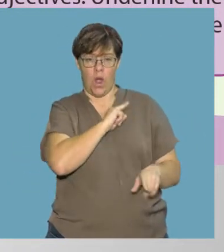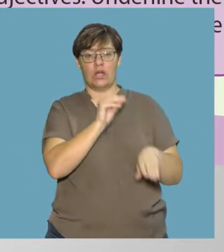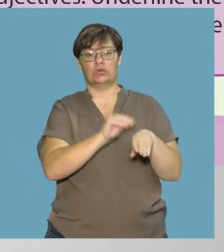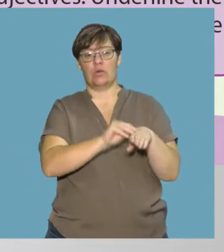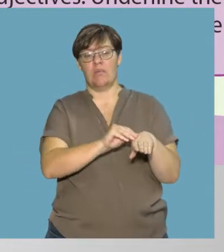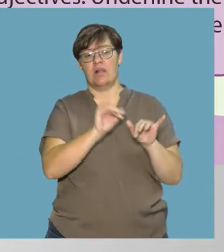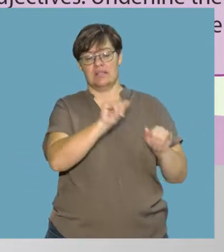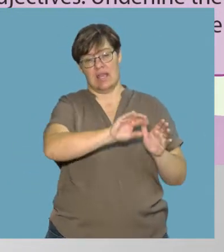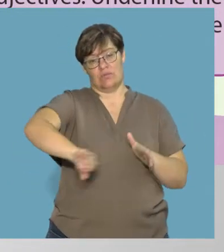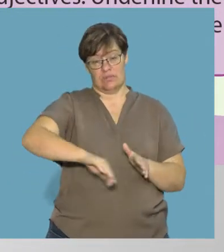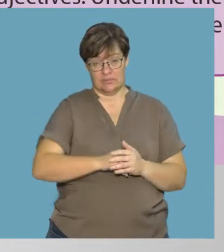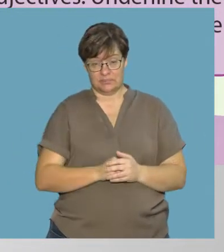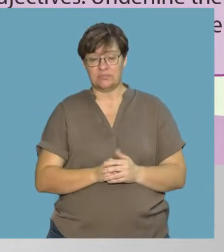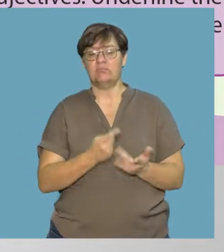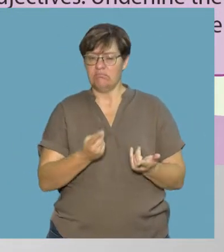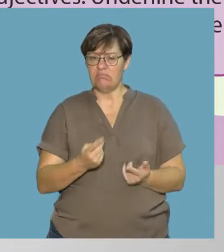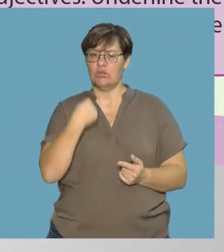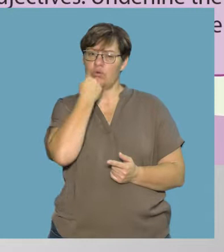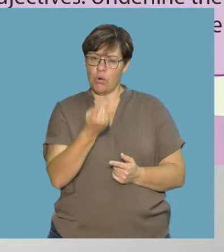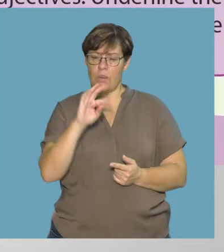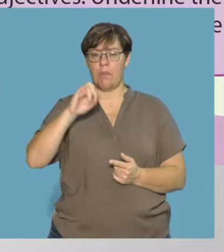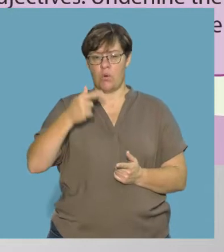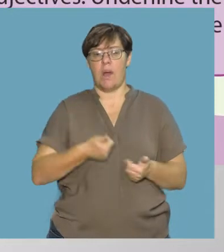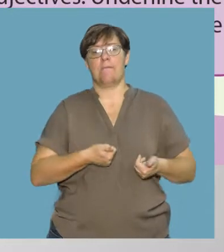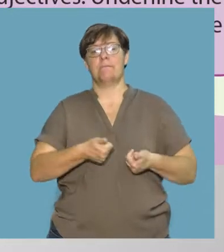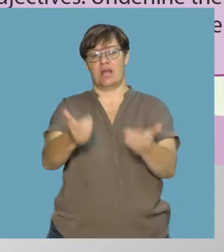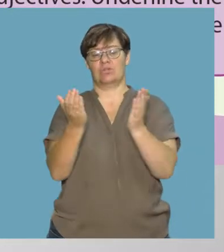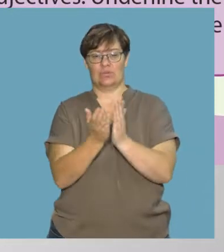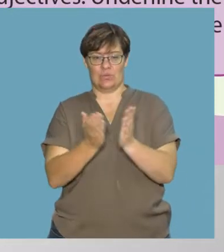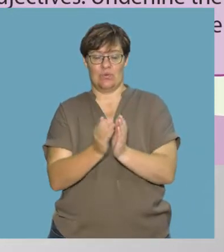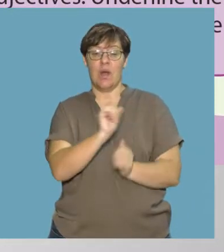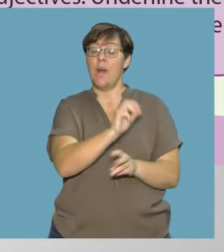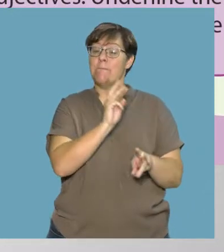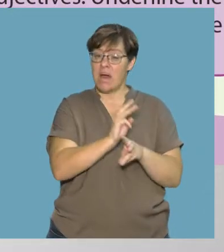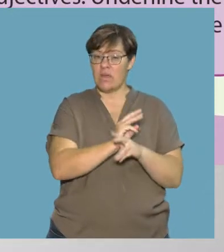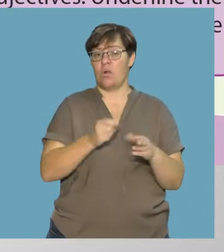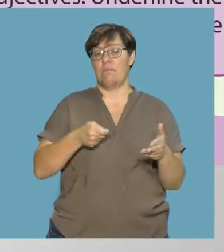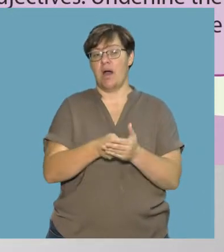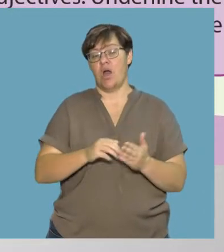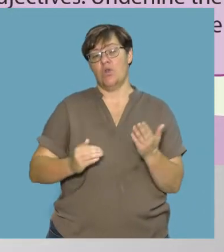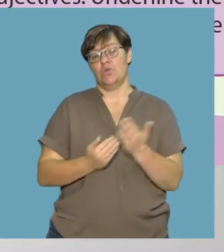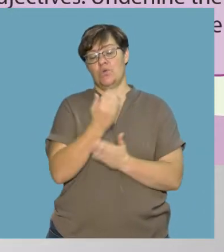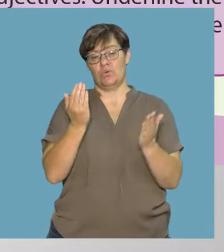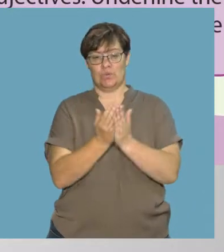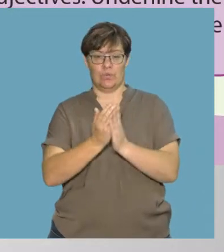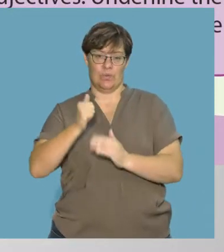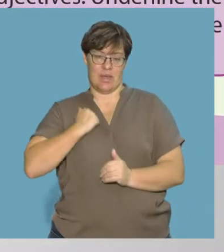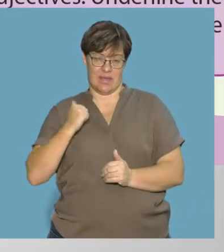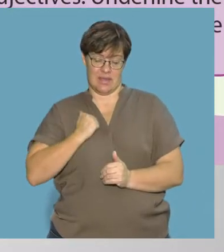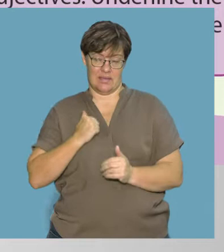of trouble. Tomorrow, Mapula will go back to school. Her mother will buy her a new school bag.